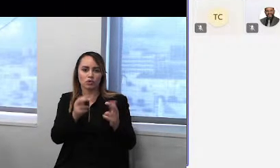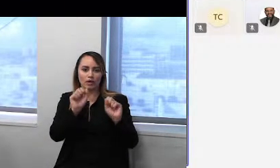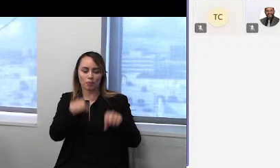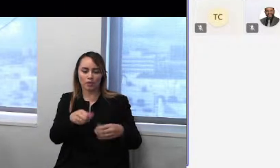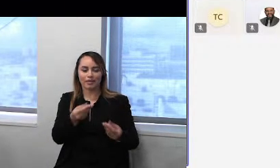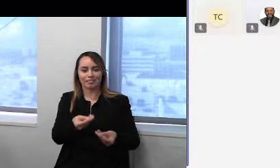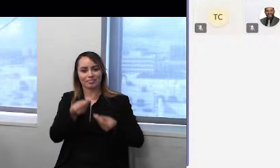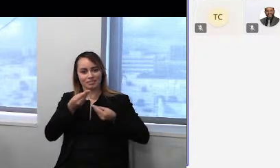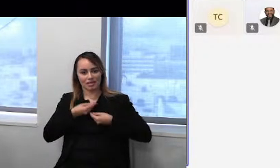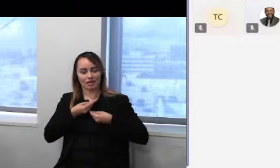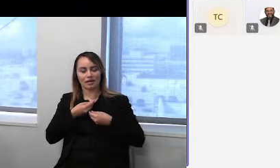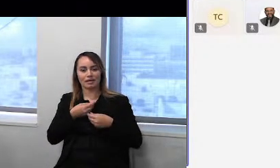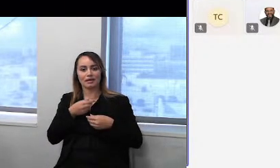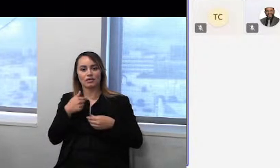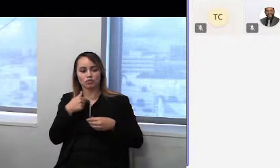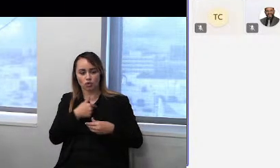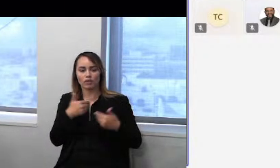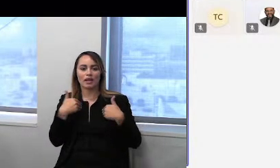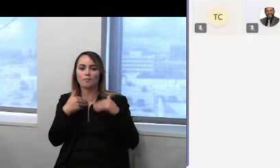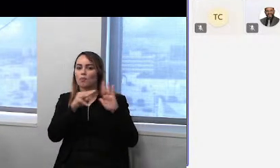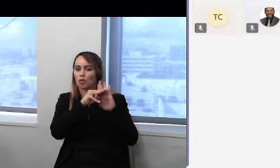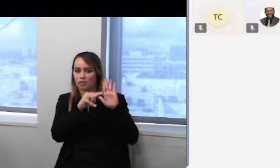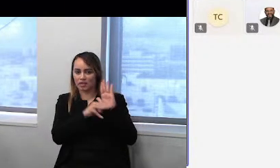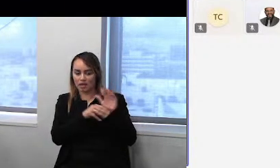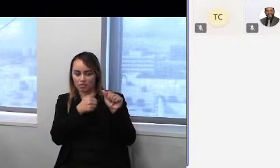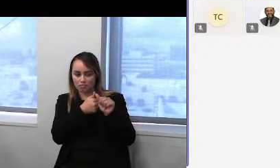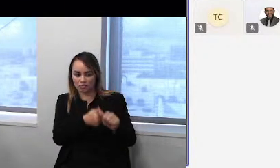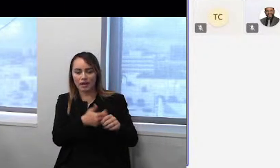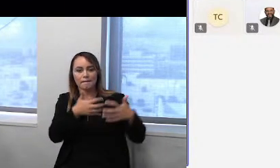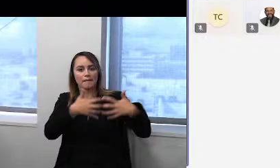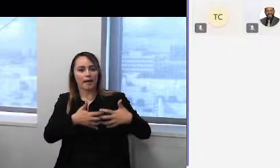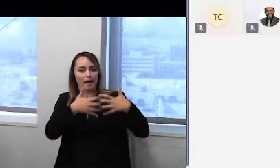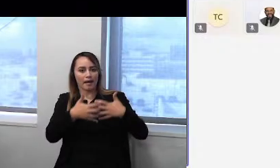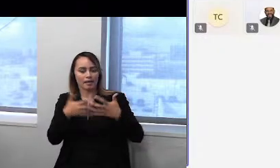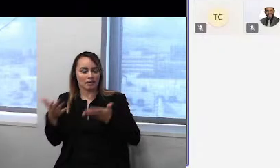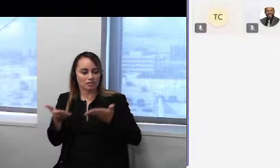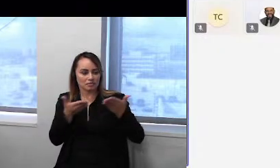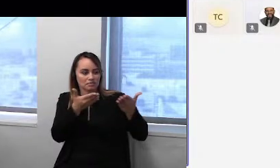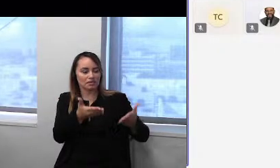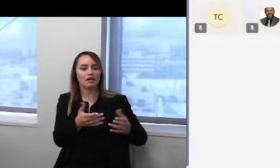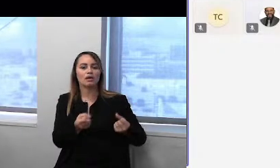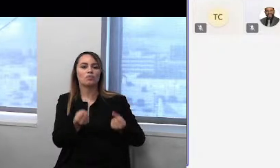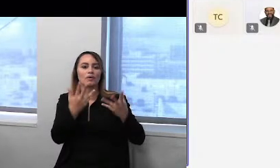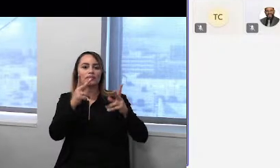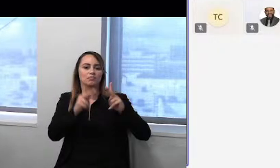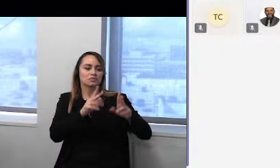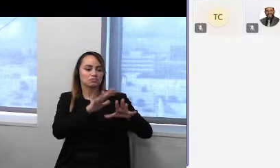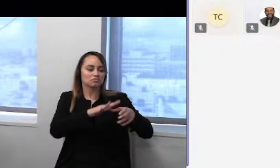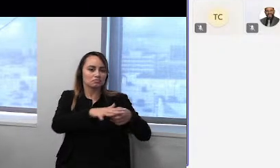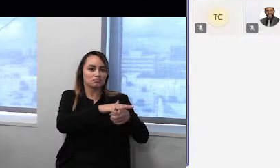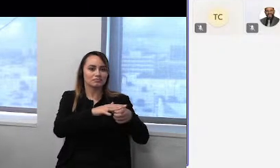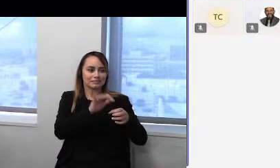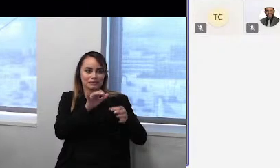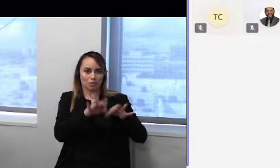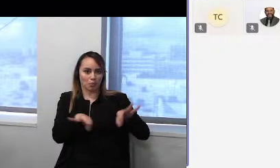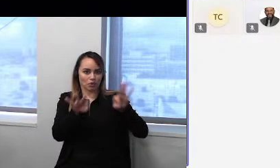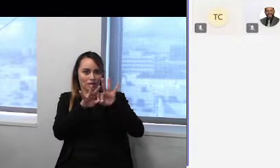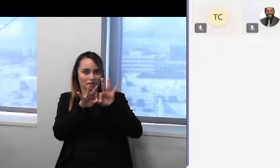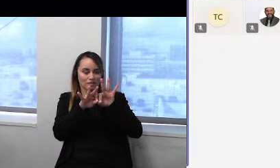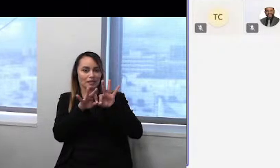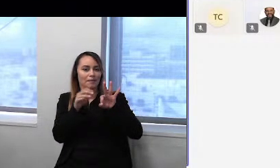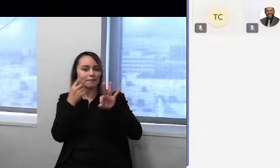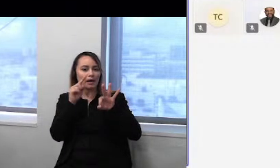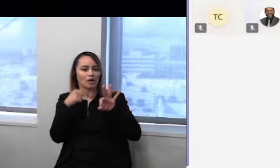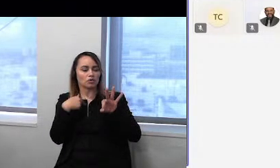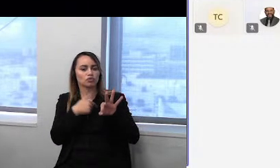modeling is going to be needed, the size, the capacity that are essential to determine the dynamic of that resource in